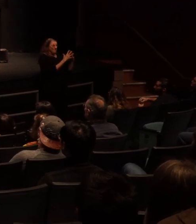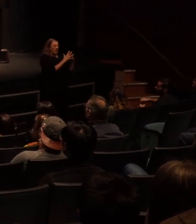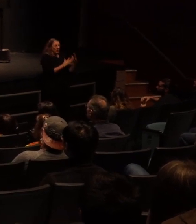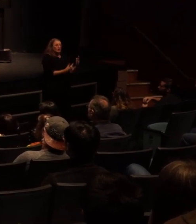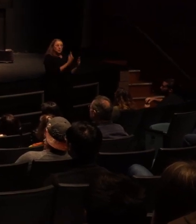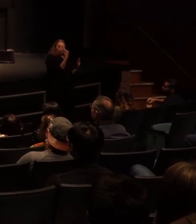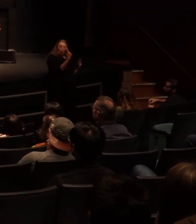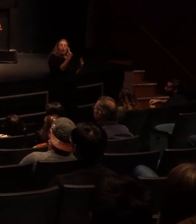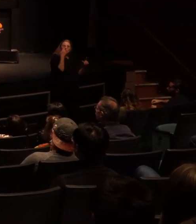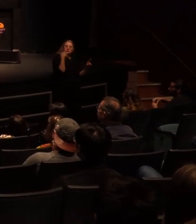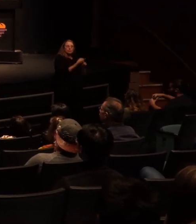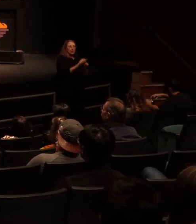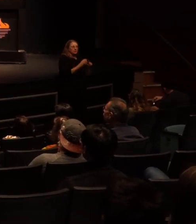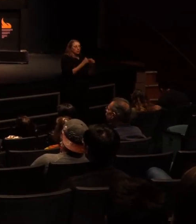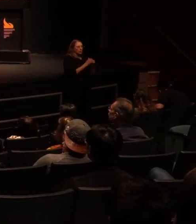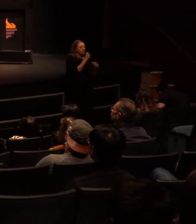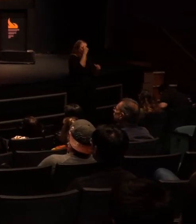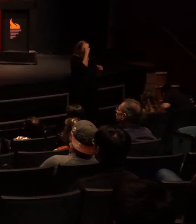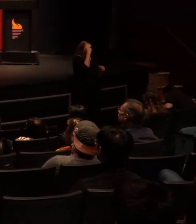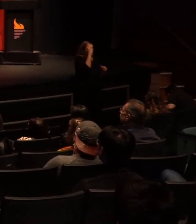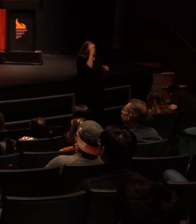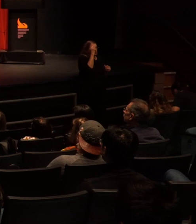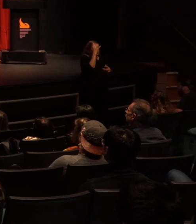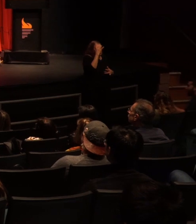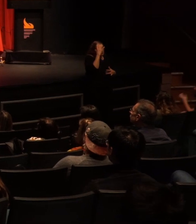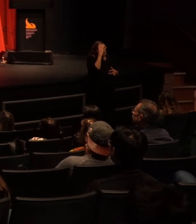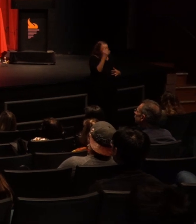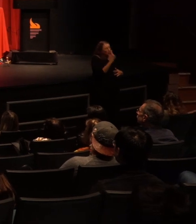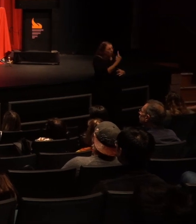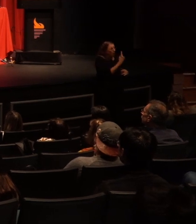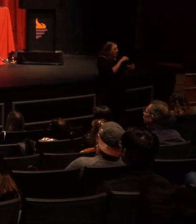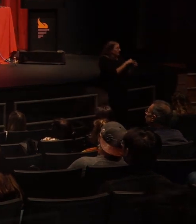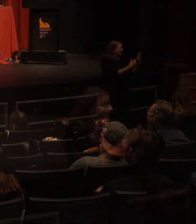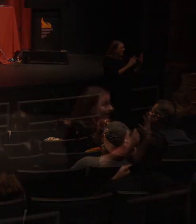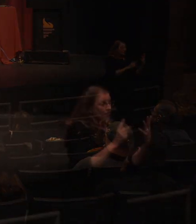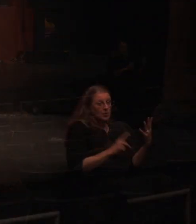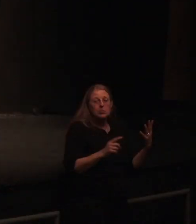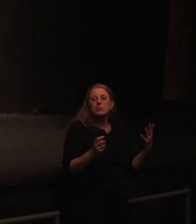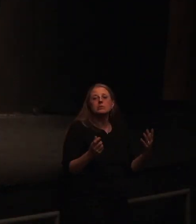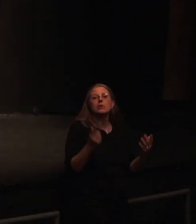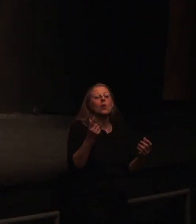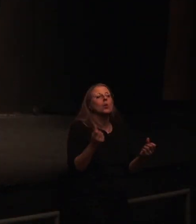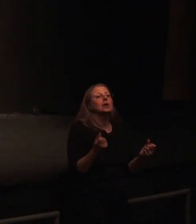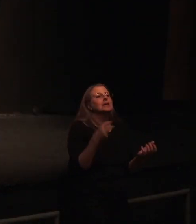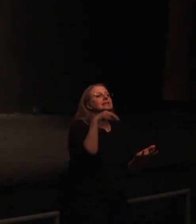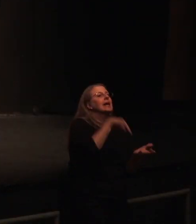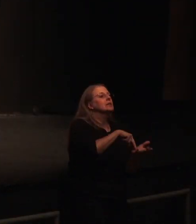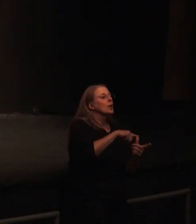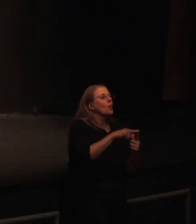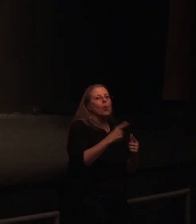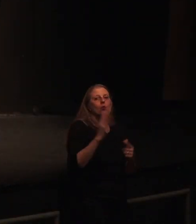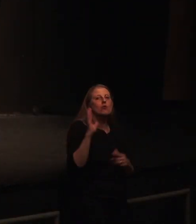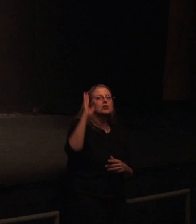will be impacted by mental illness. That's 1 in 5. So let me ask you this question. Stand up or raise your